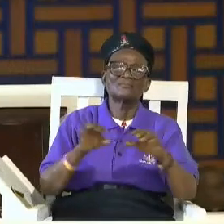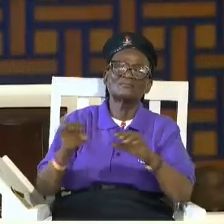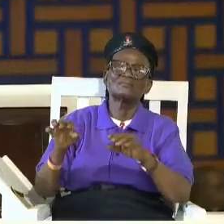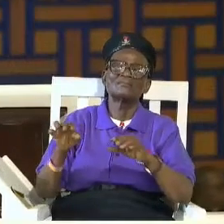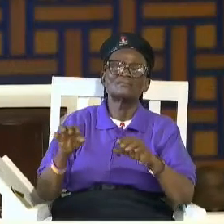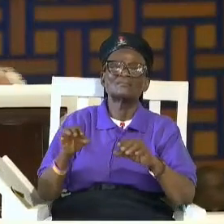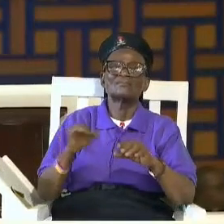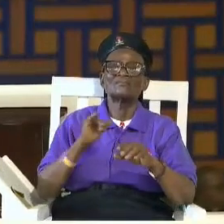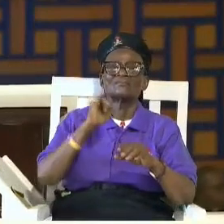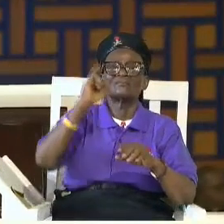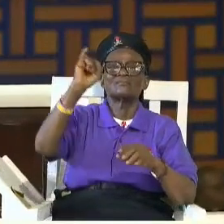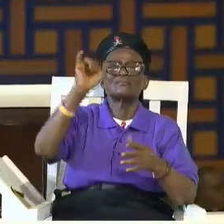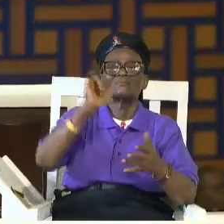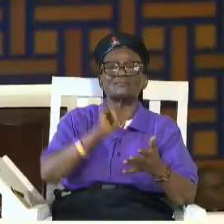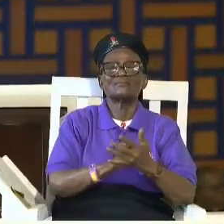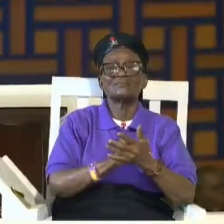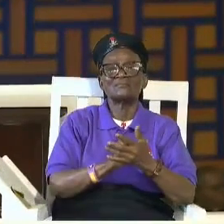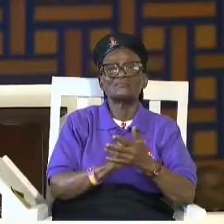is that